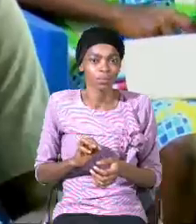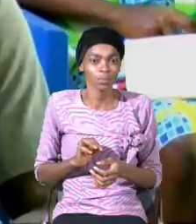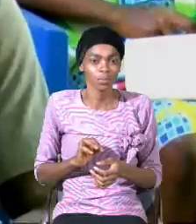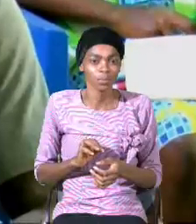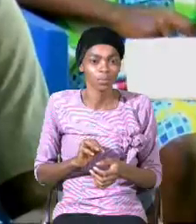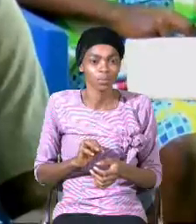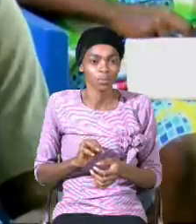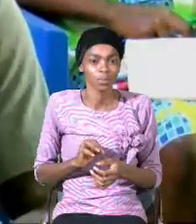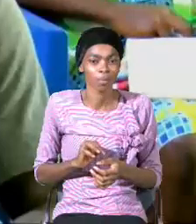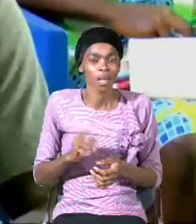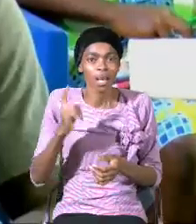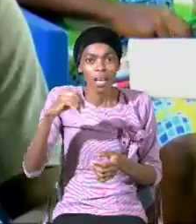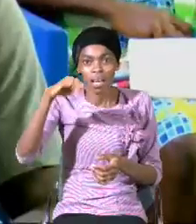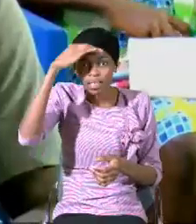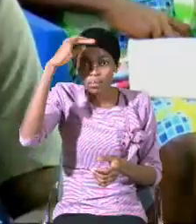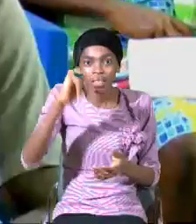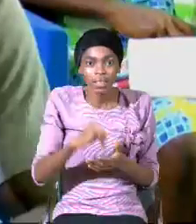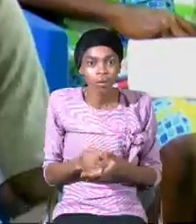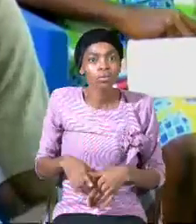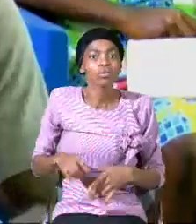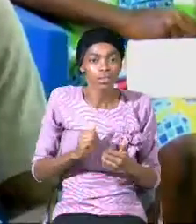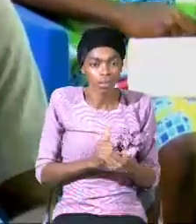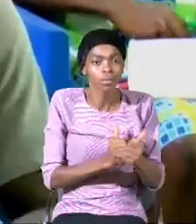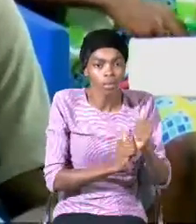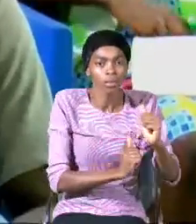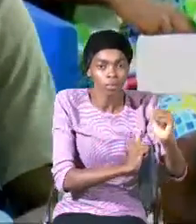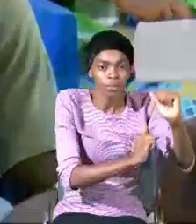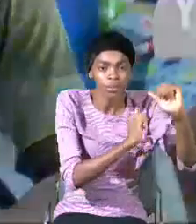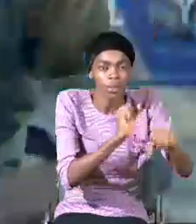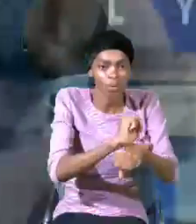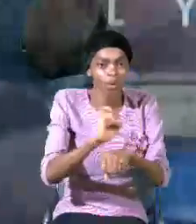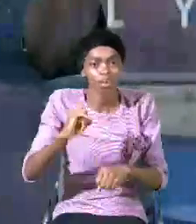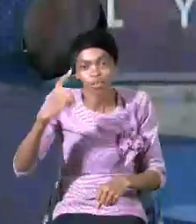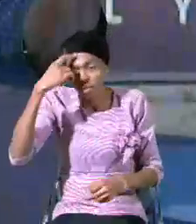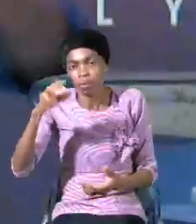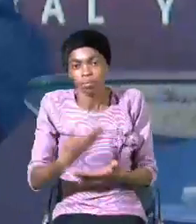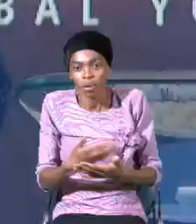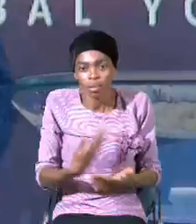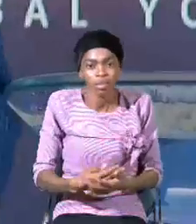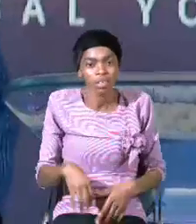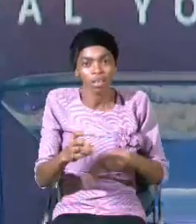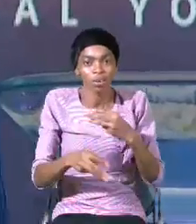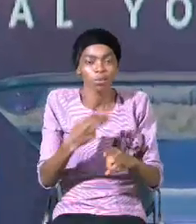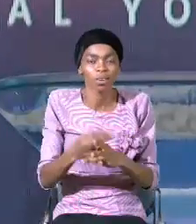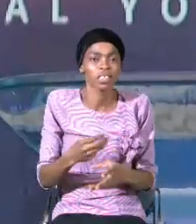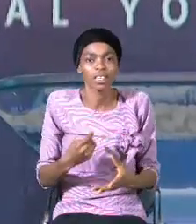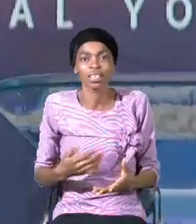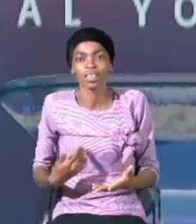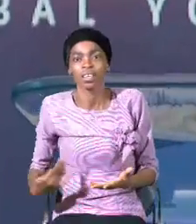materialism, and at the end of the day, he found himself that he had